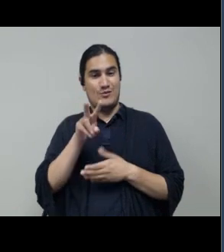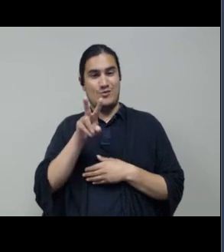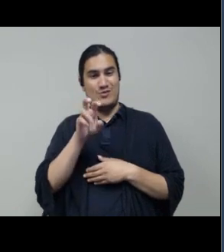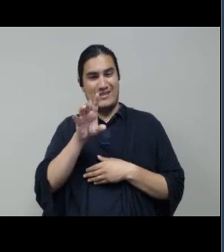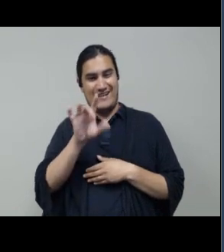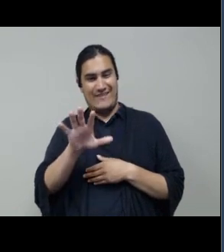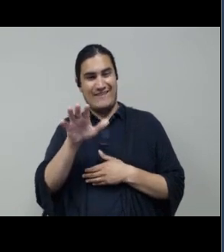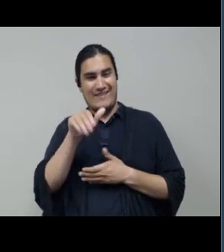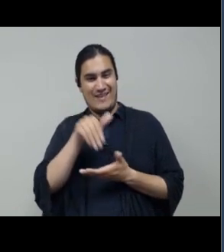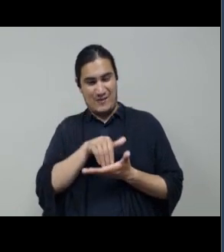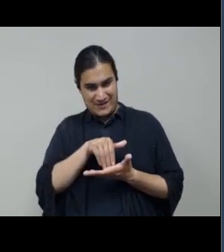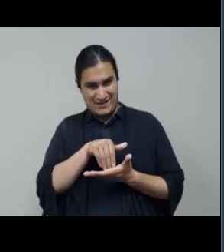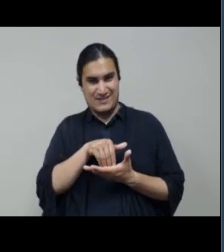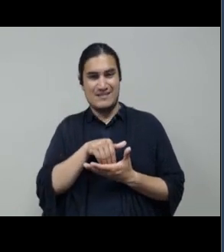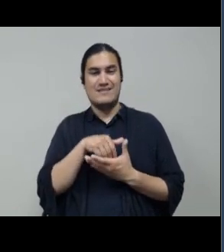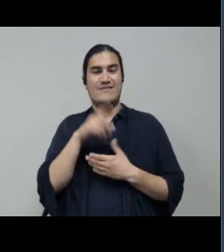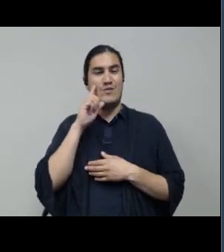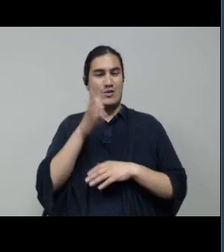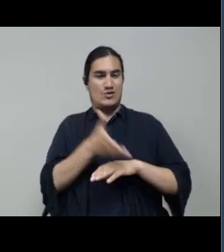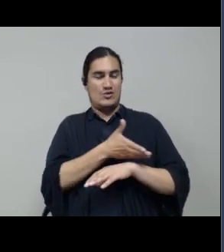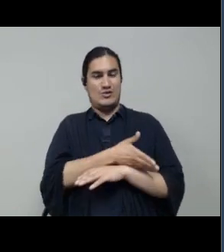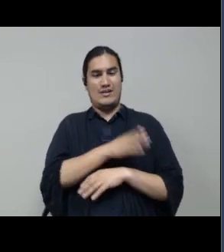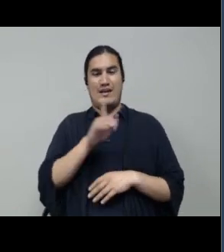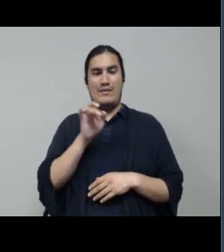$12,285,000 in construction capital and